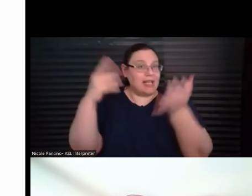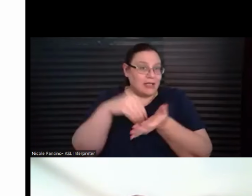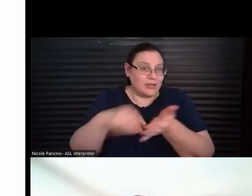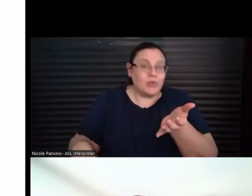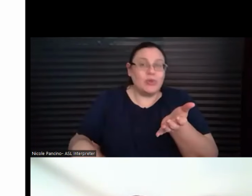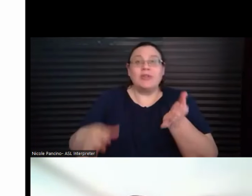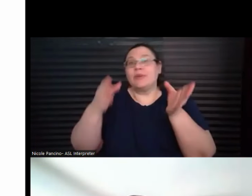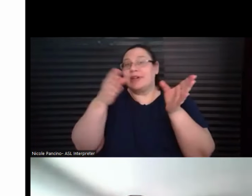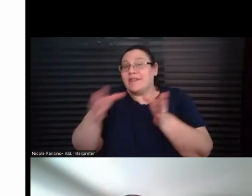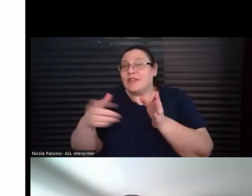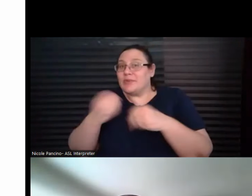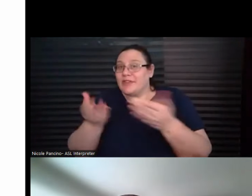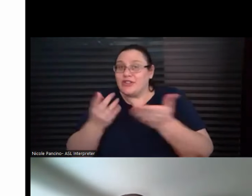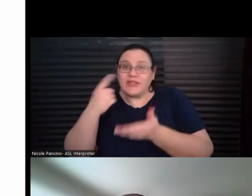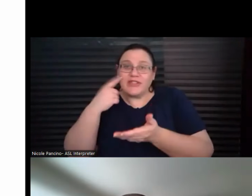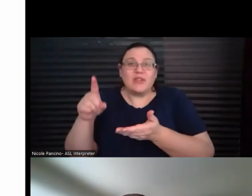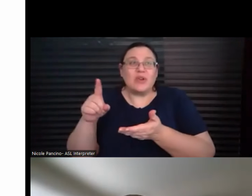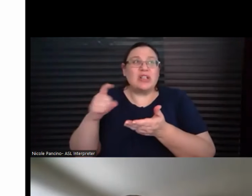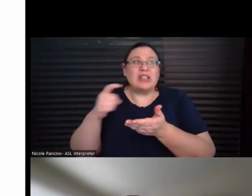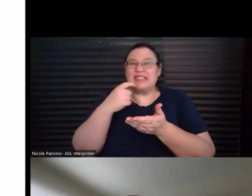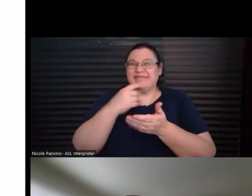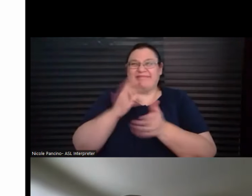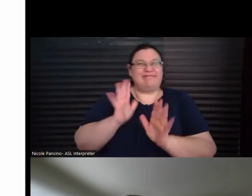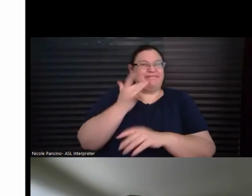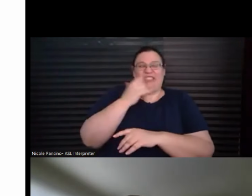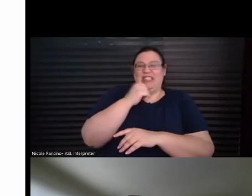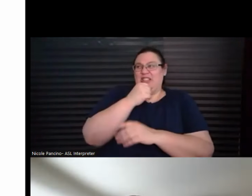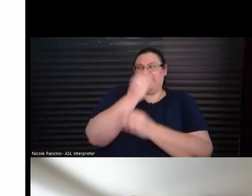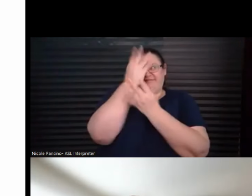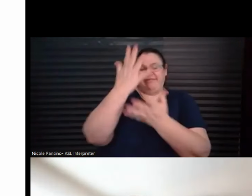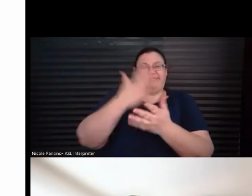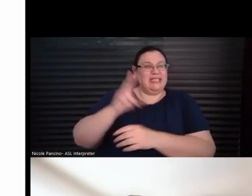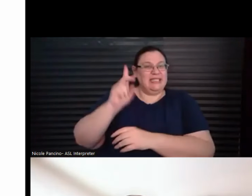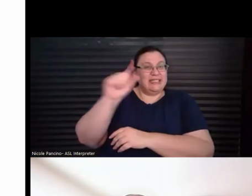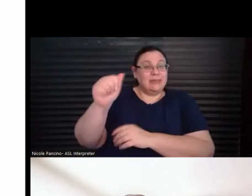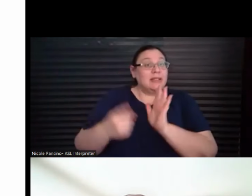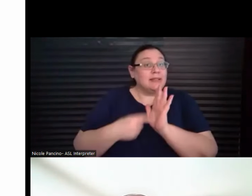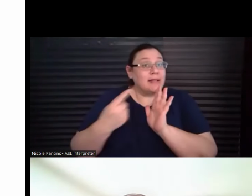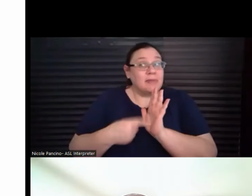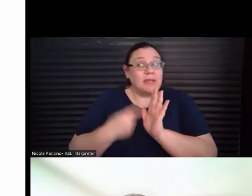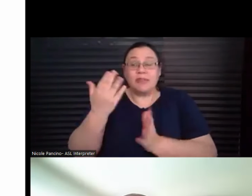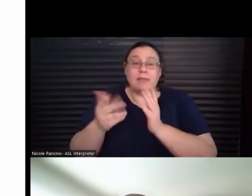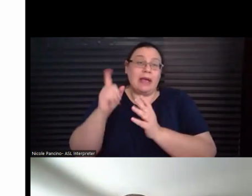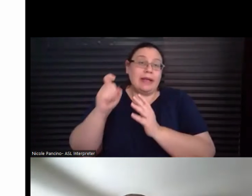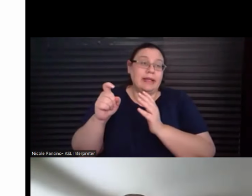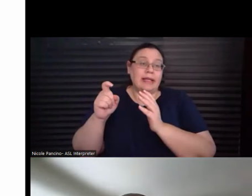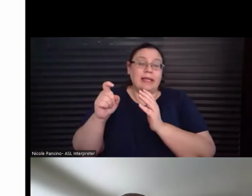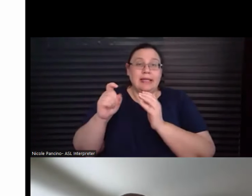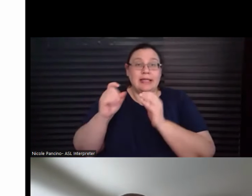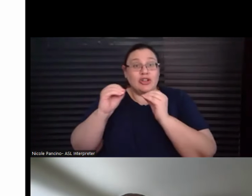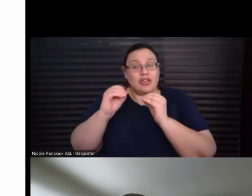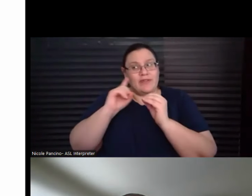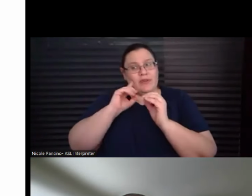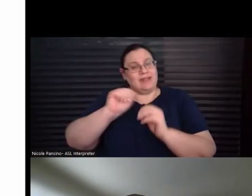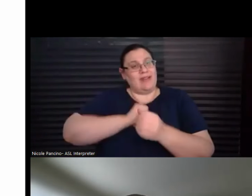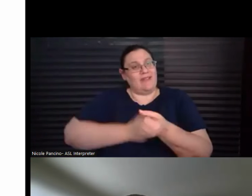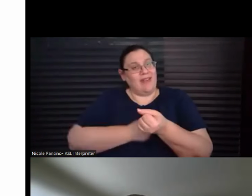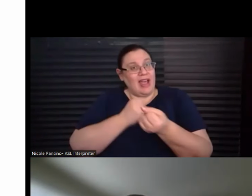serve determine that they don't want to share their disability, and sometimes they may need instruction in self-advocacy to inform them that they don't